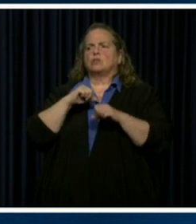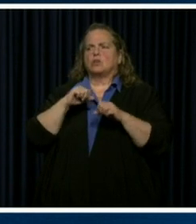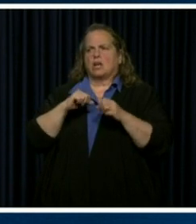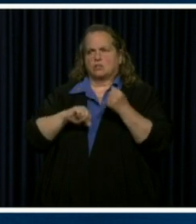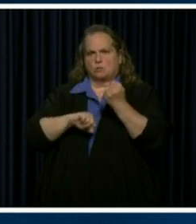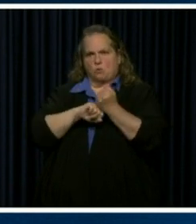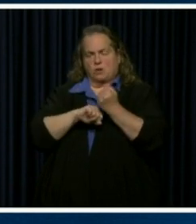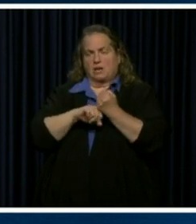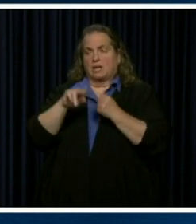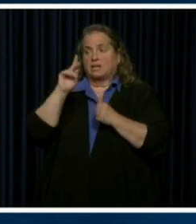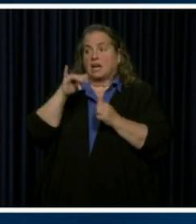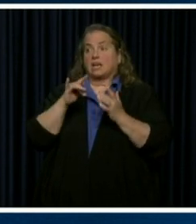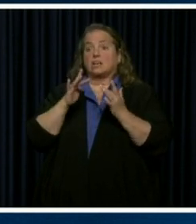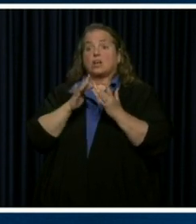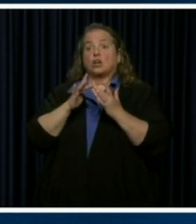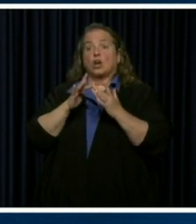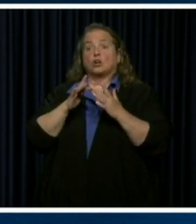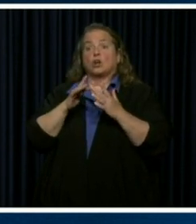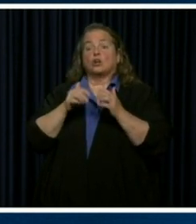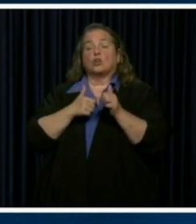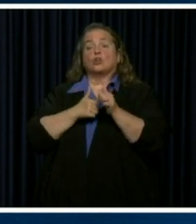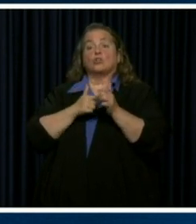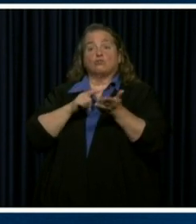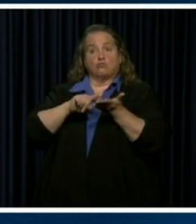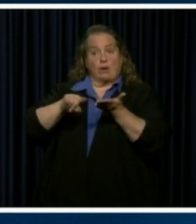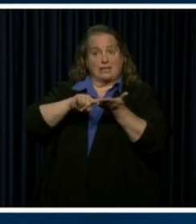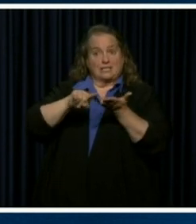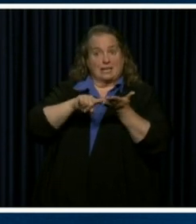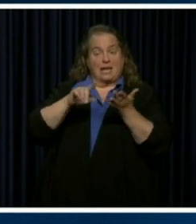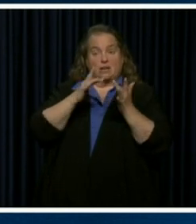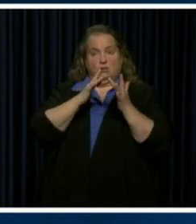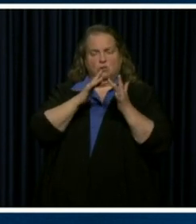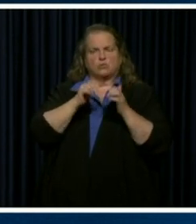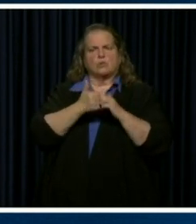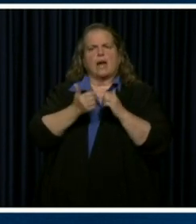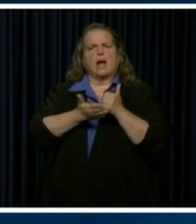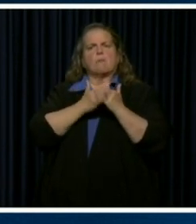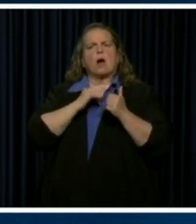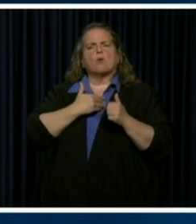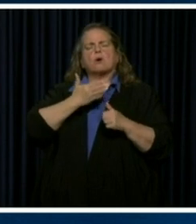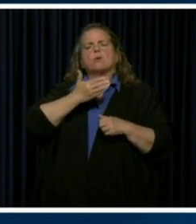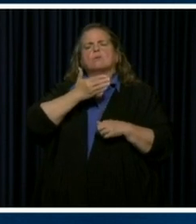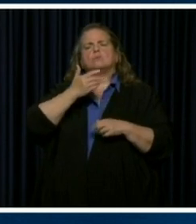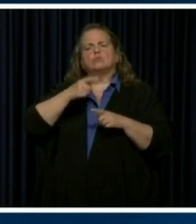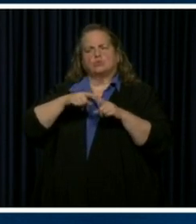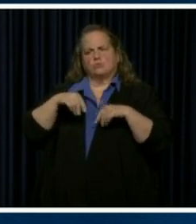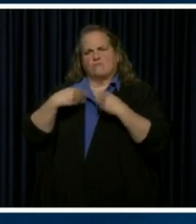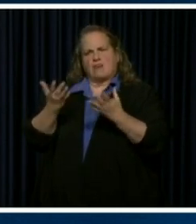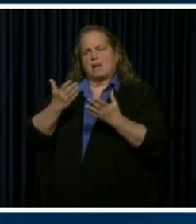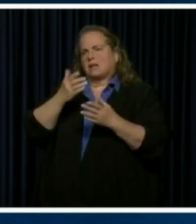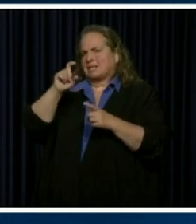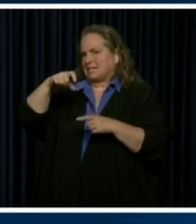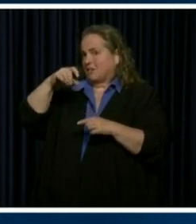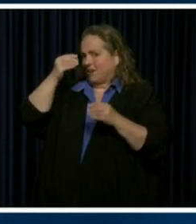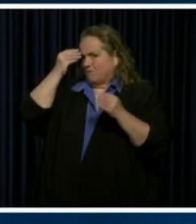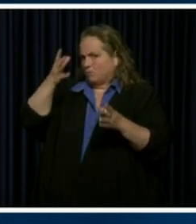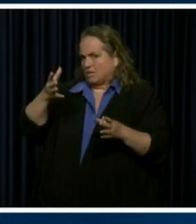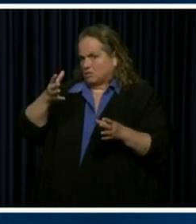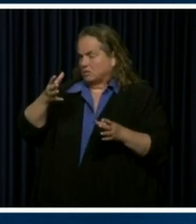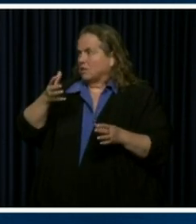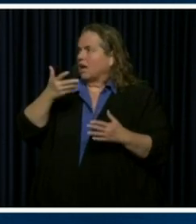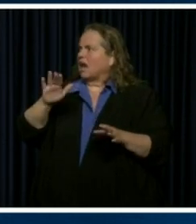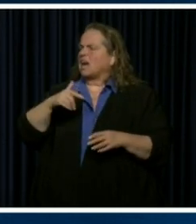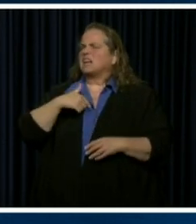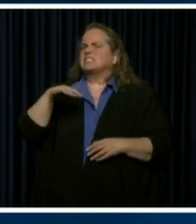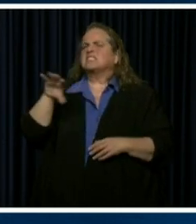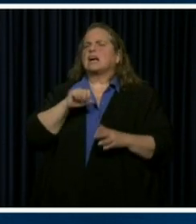and tracking system to help our disease investigators and contact tracers to gather the necessary information. Let us